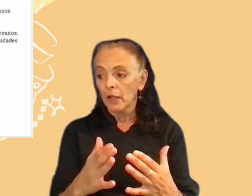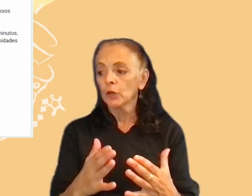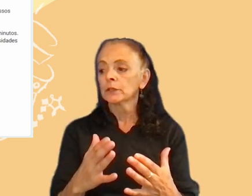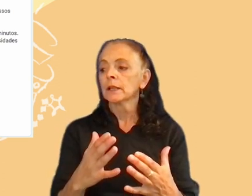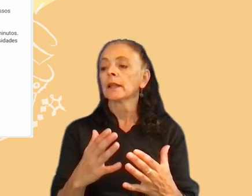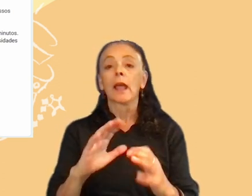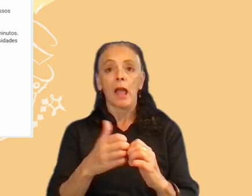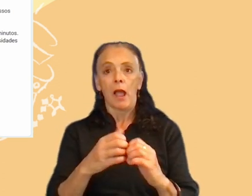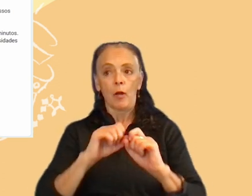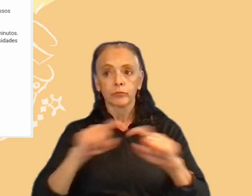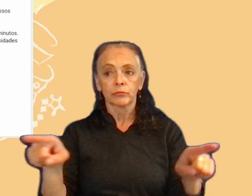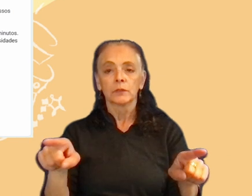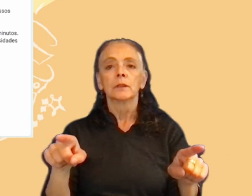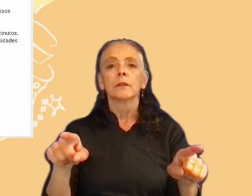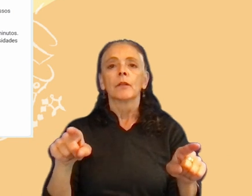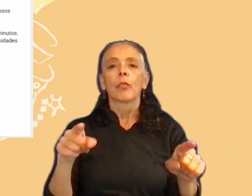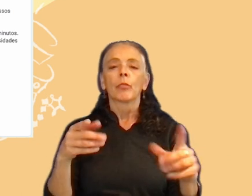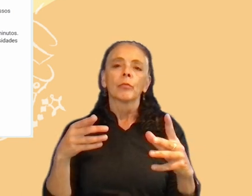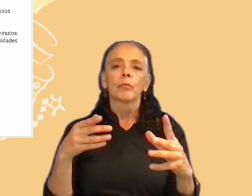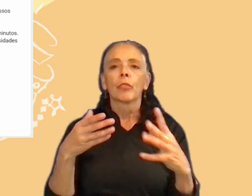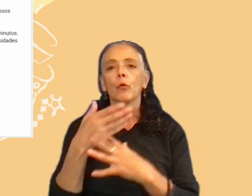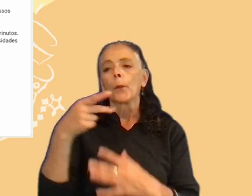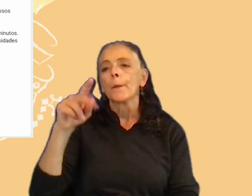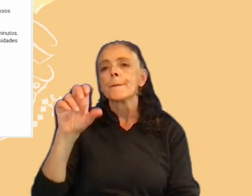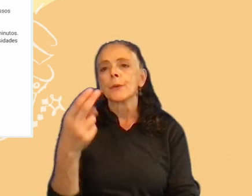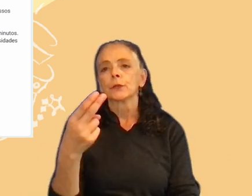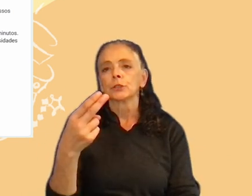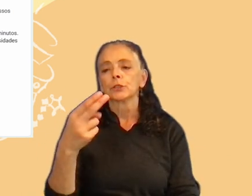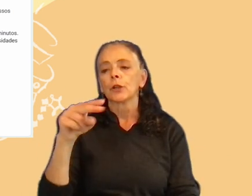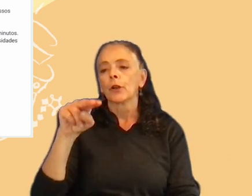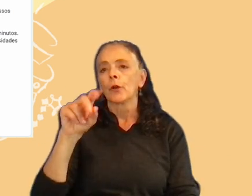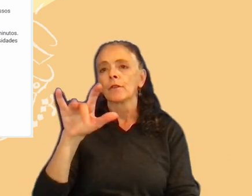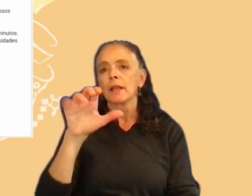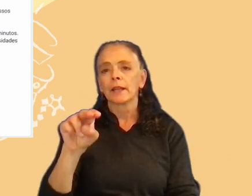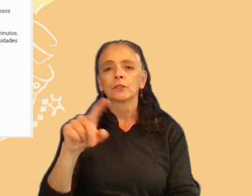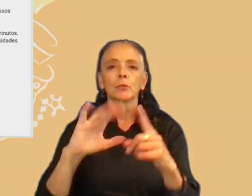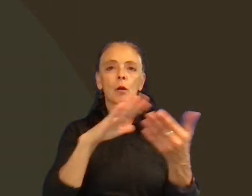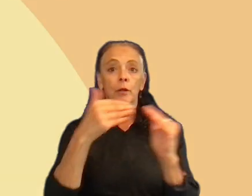via the survey link via push notification sent by our community team